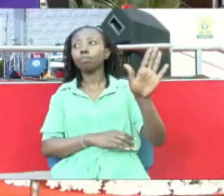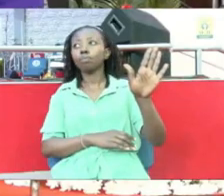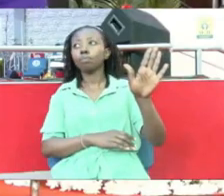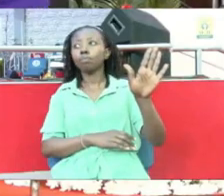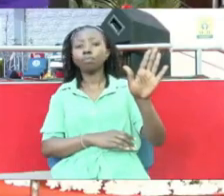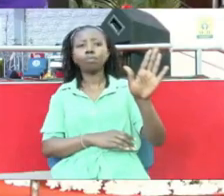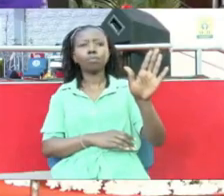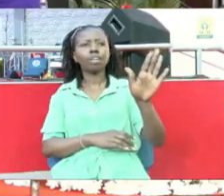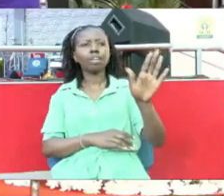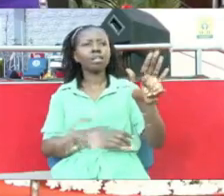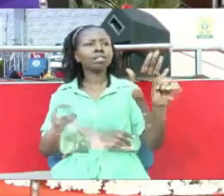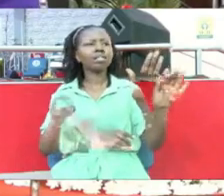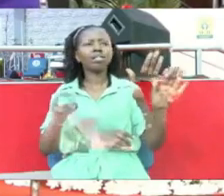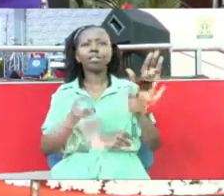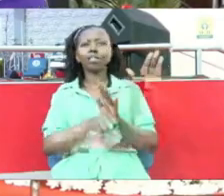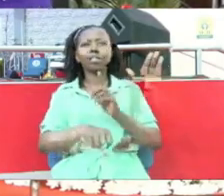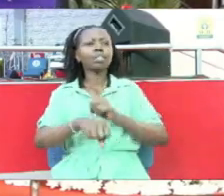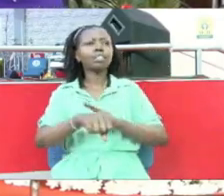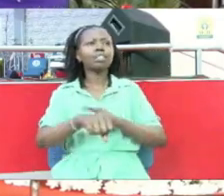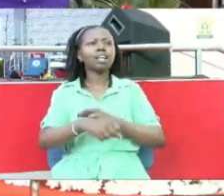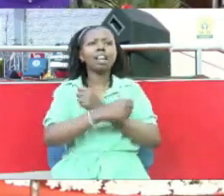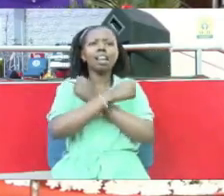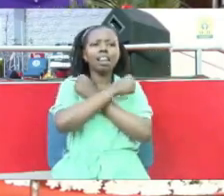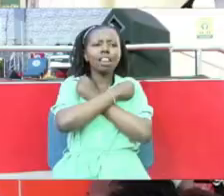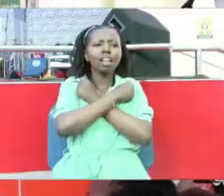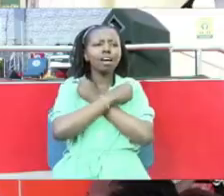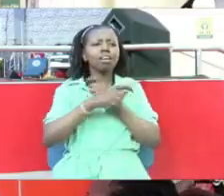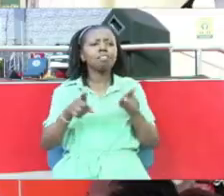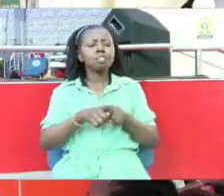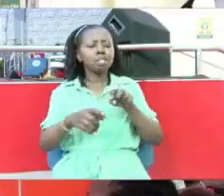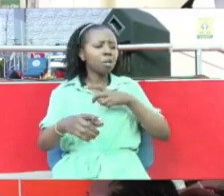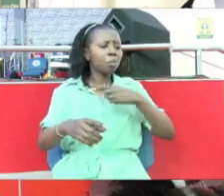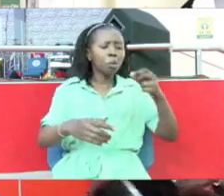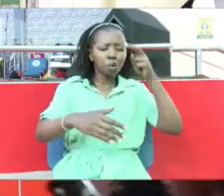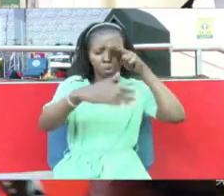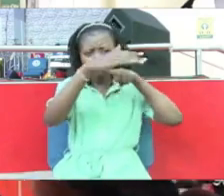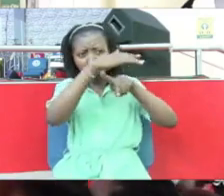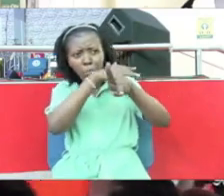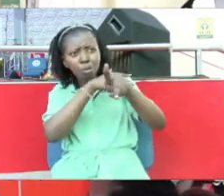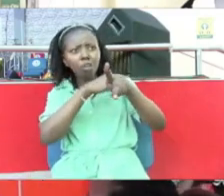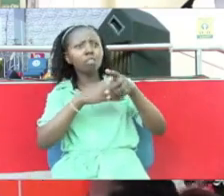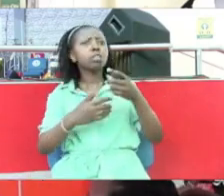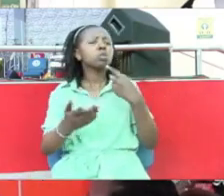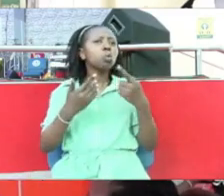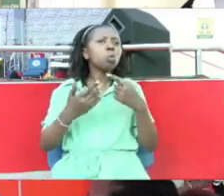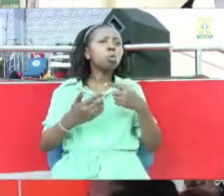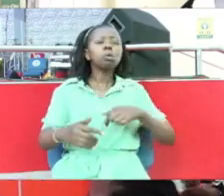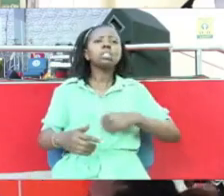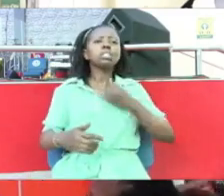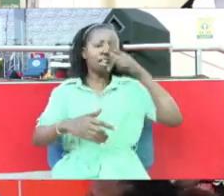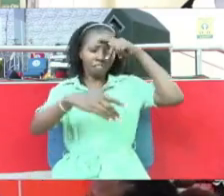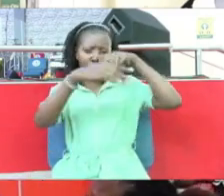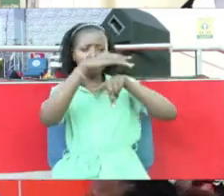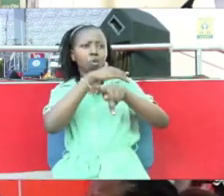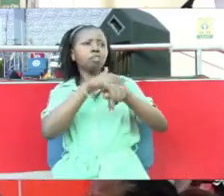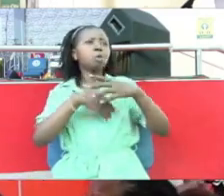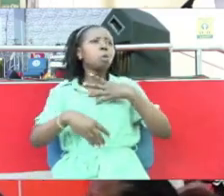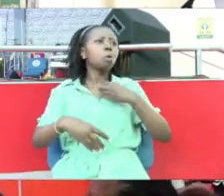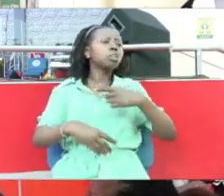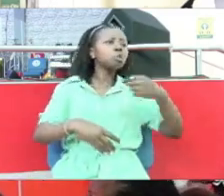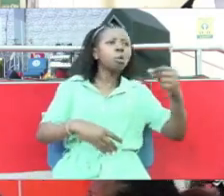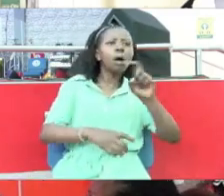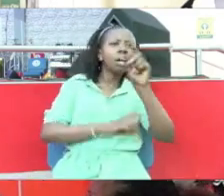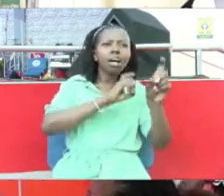you know, many times we love going to the prophets. Some of them are self-proclaimed prophets. We want to go to them to ask